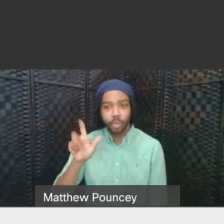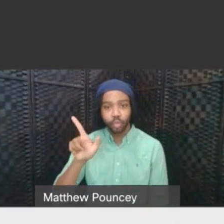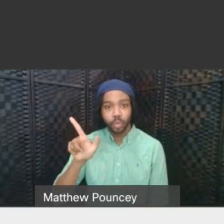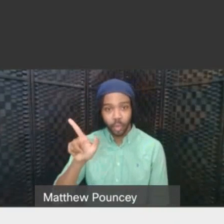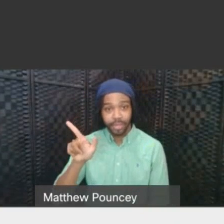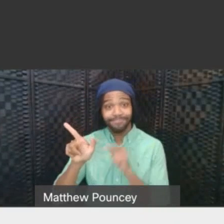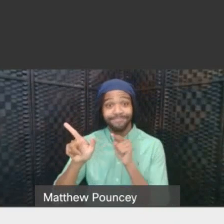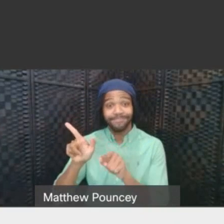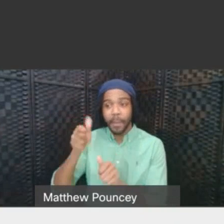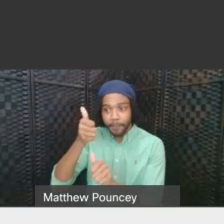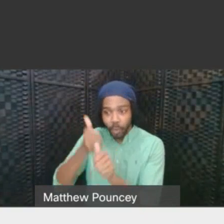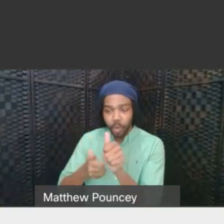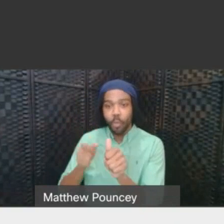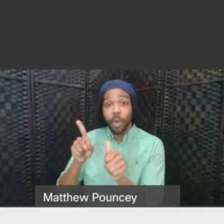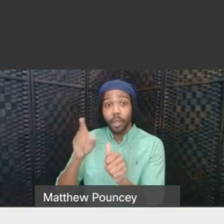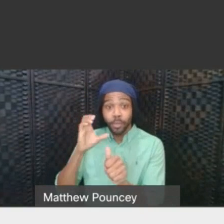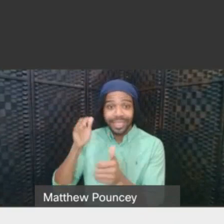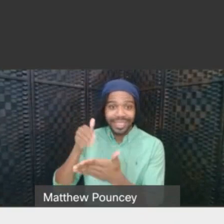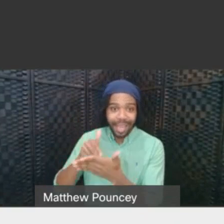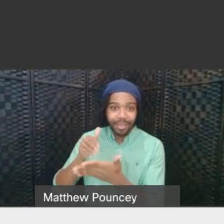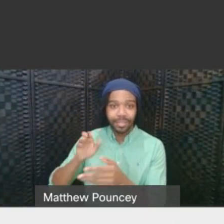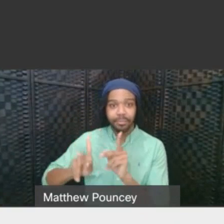221 per 100,000 people.